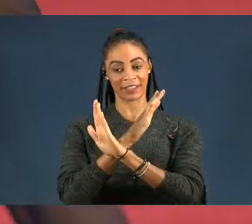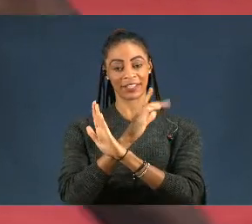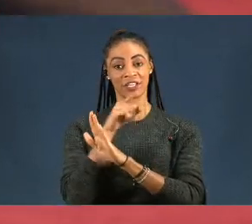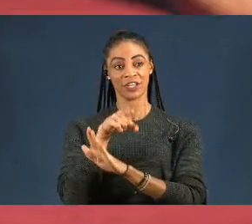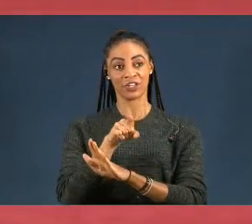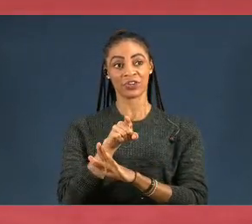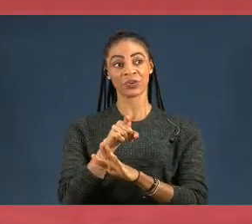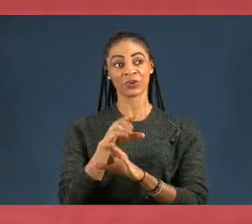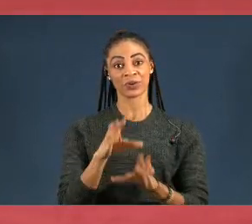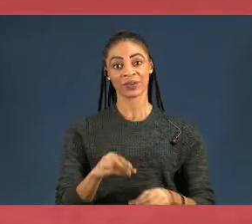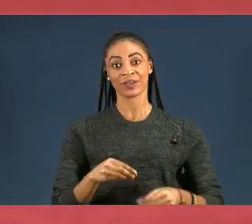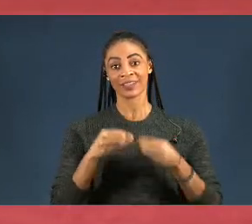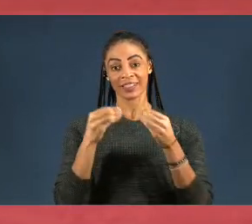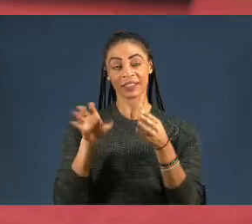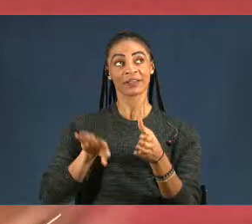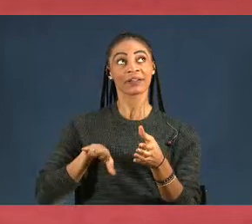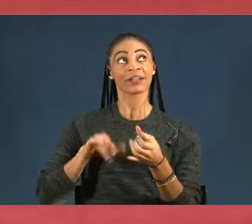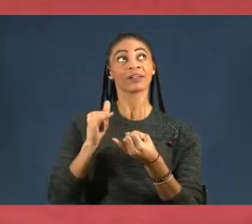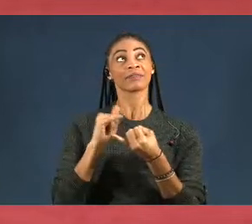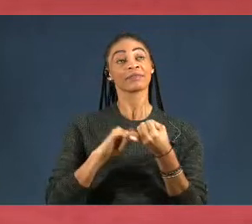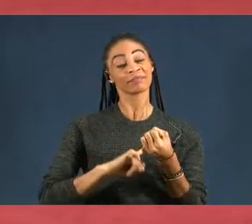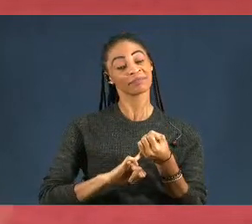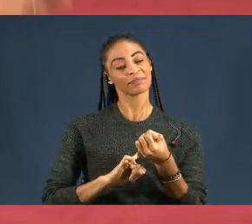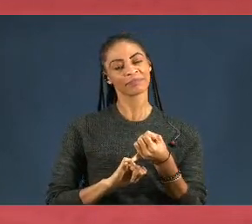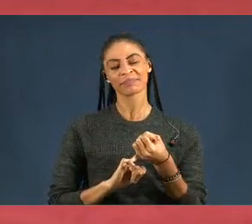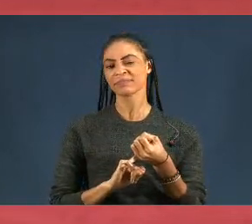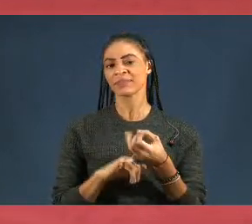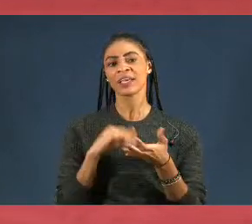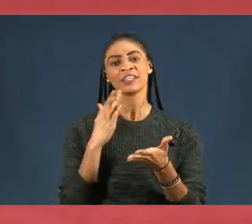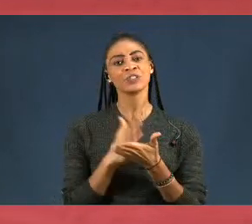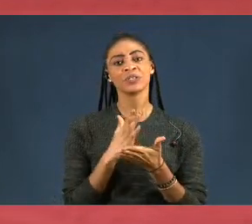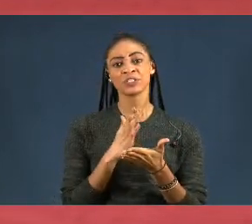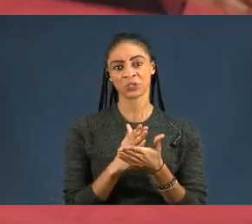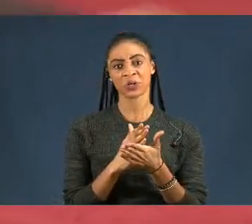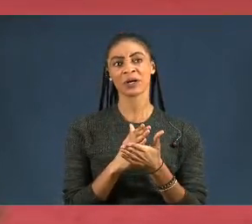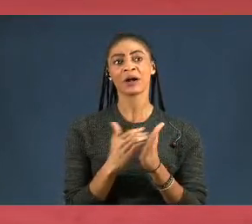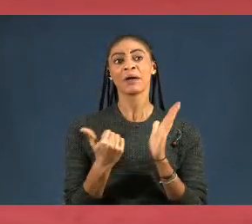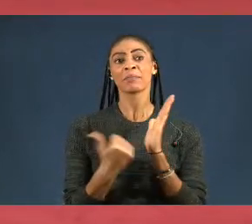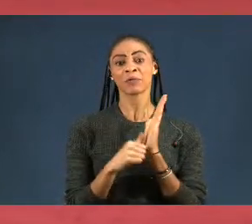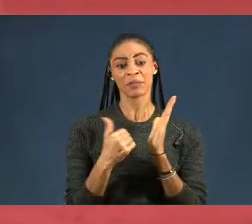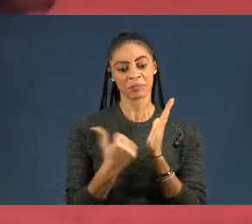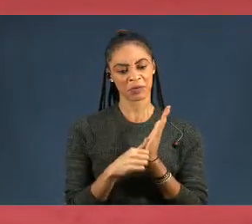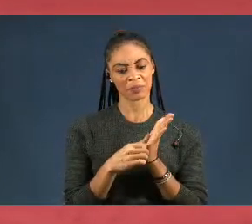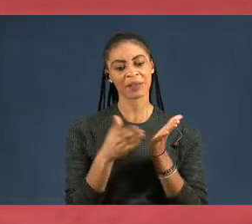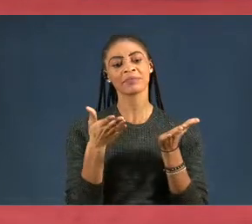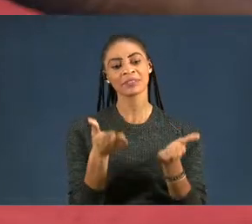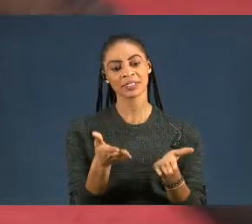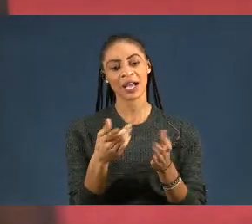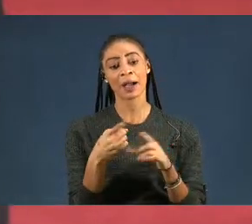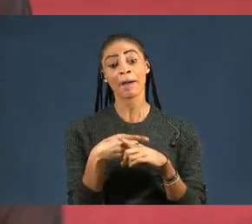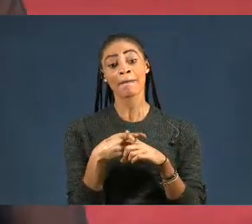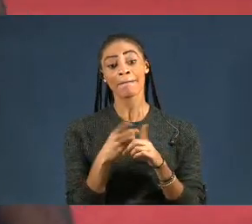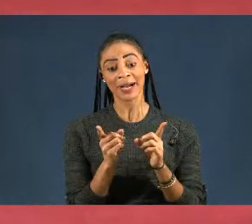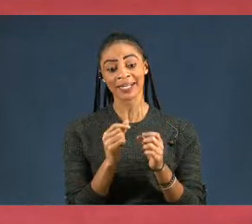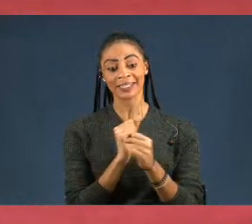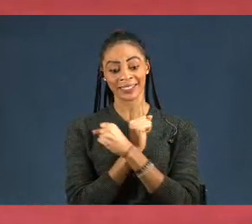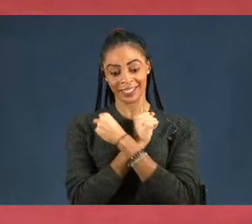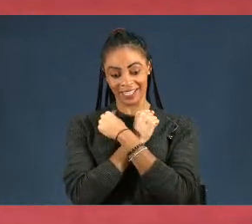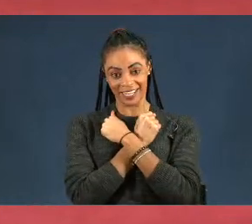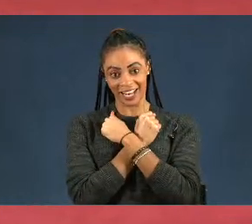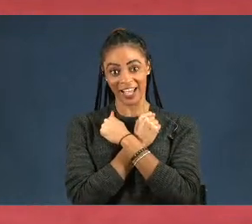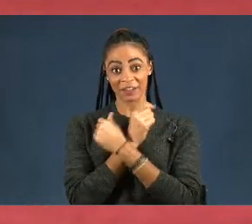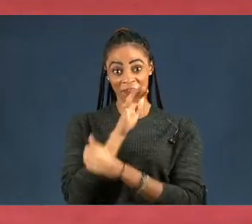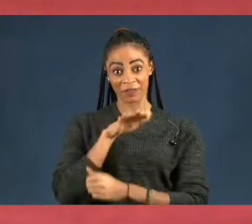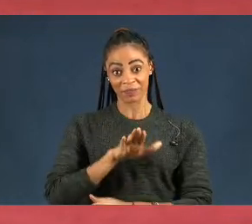Of course, there could be complaints here and there, people doing this and that, family members saying, but you love her as you love your